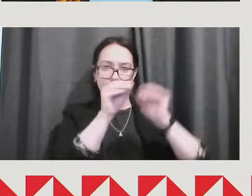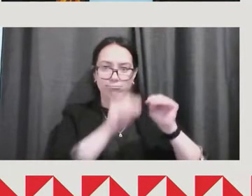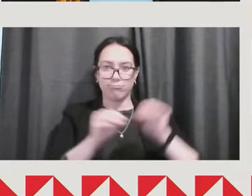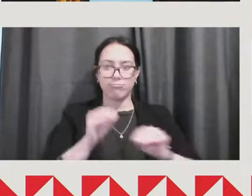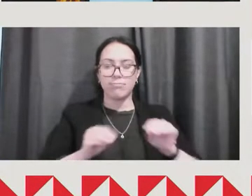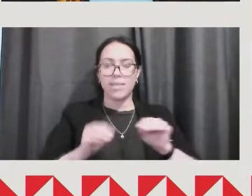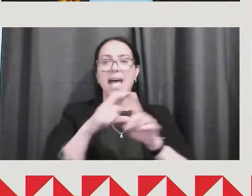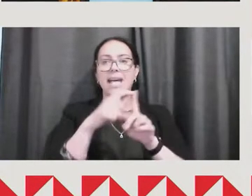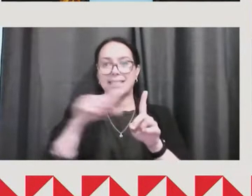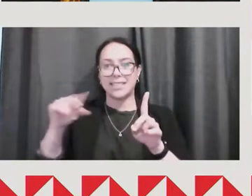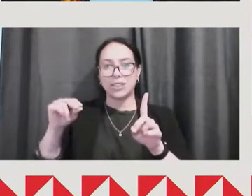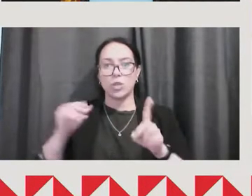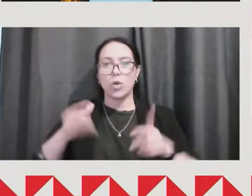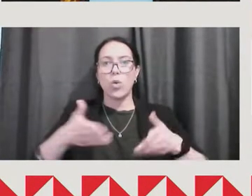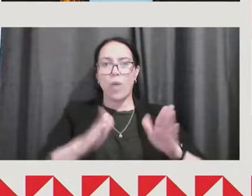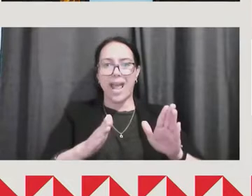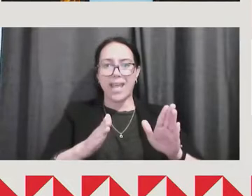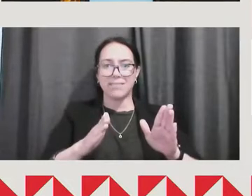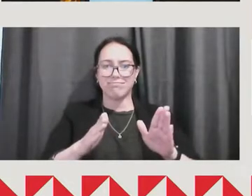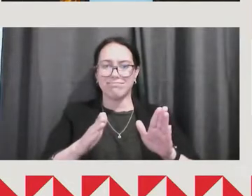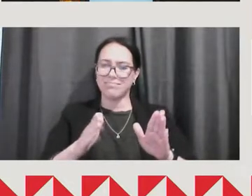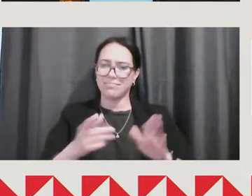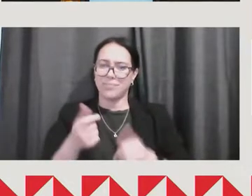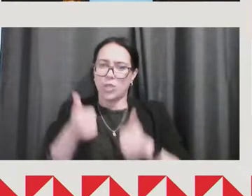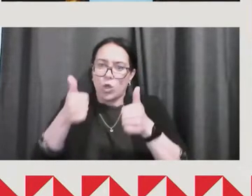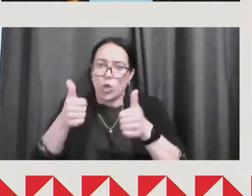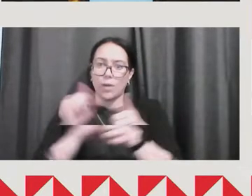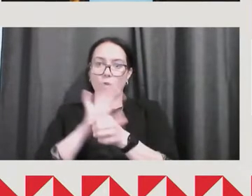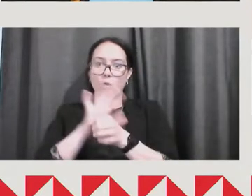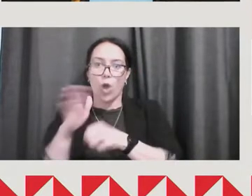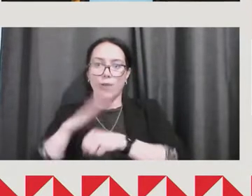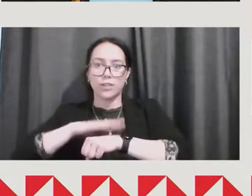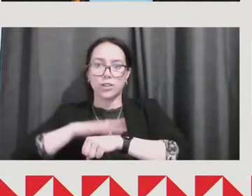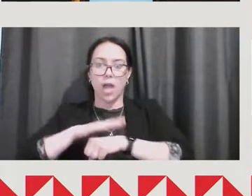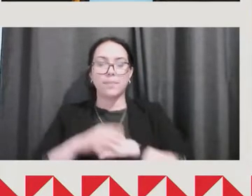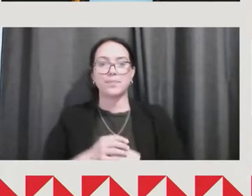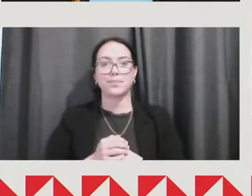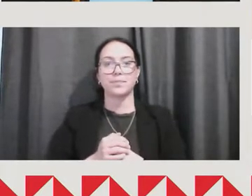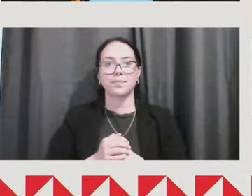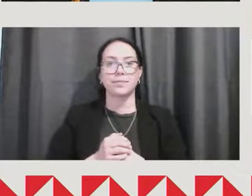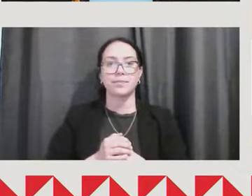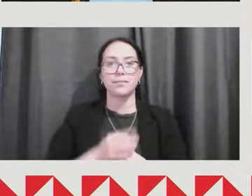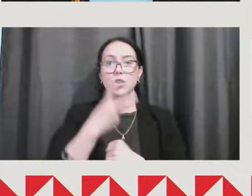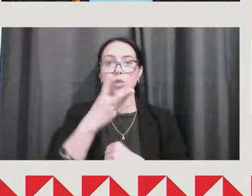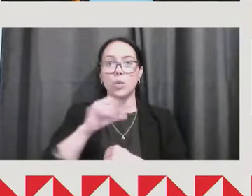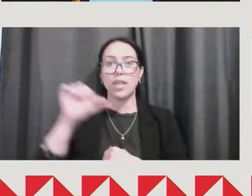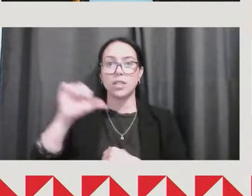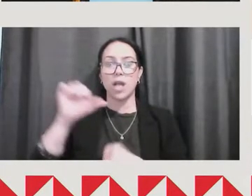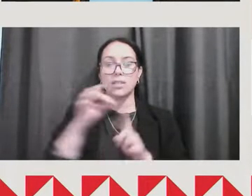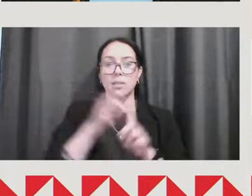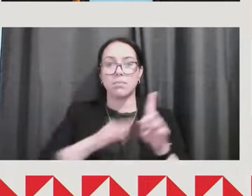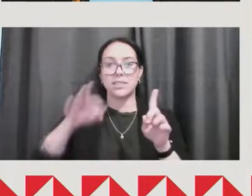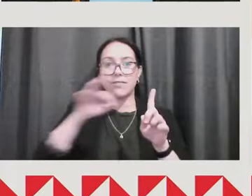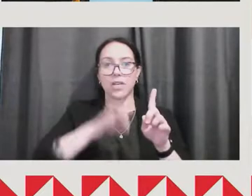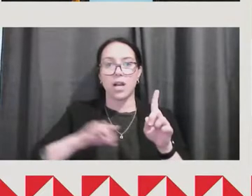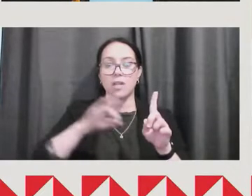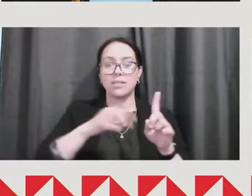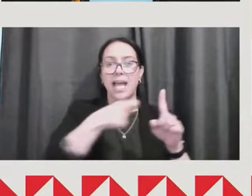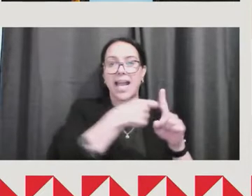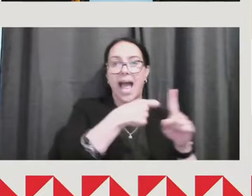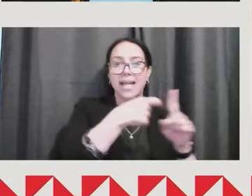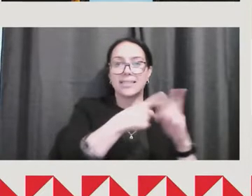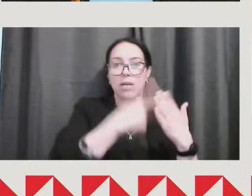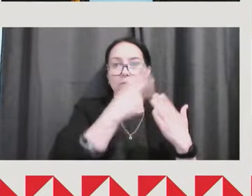covert wonderful in 2019 pacifica-led organizations and our thoughtsia programs